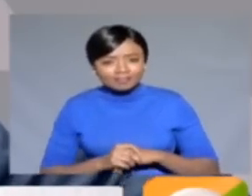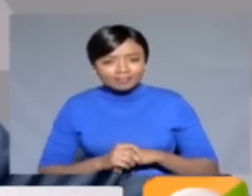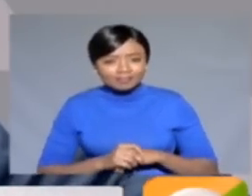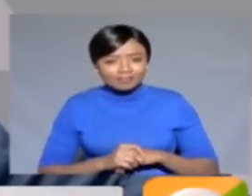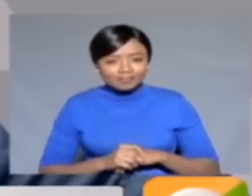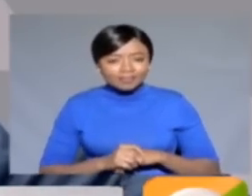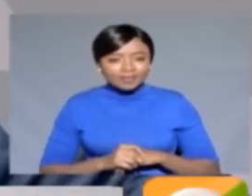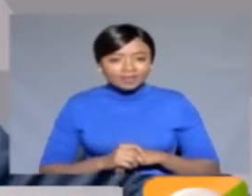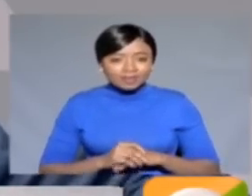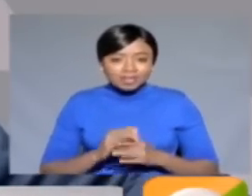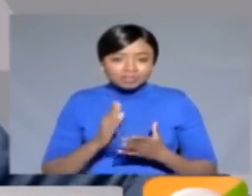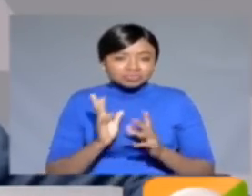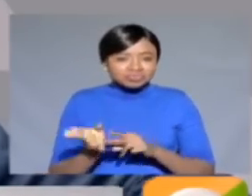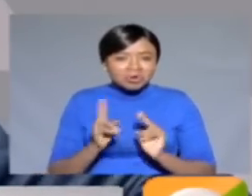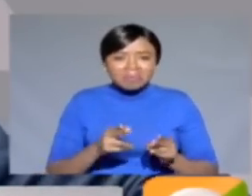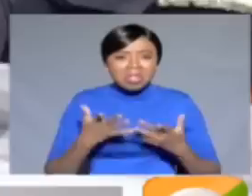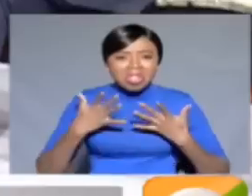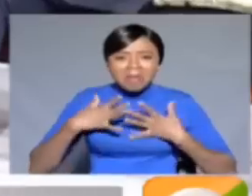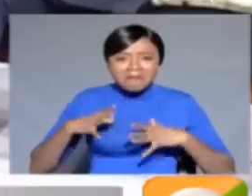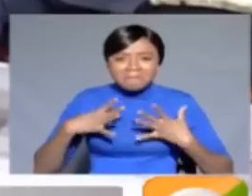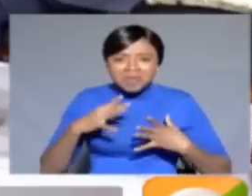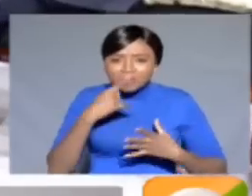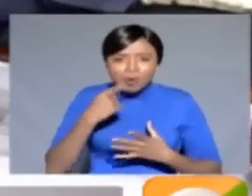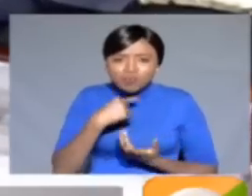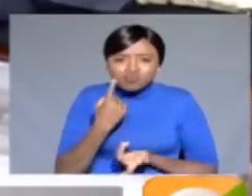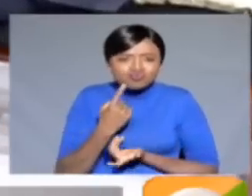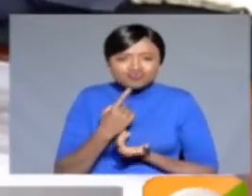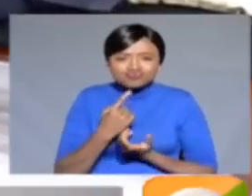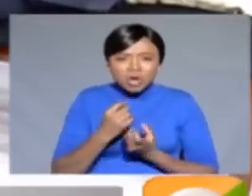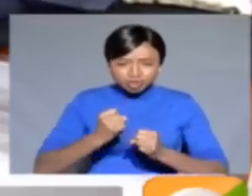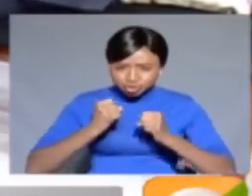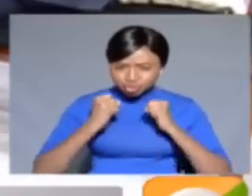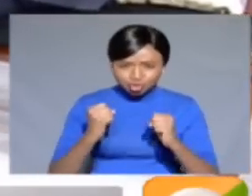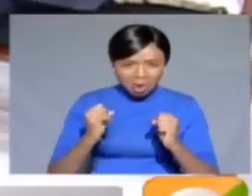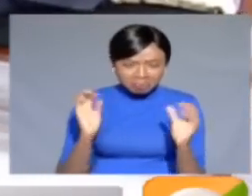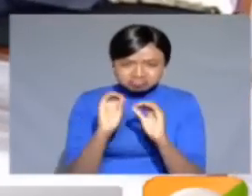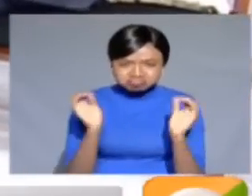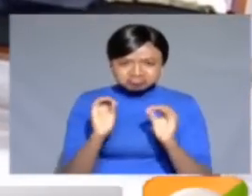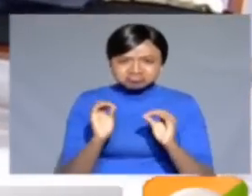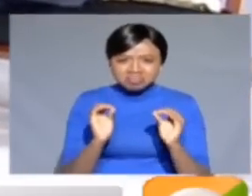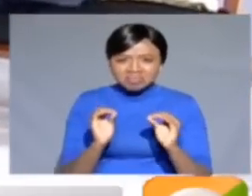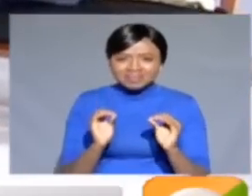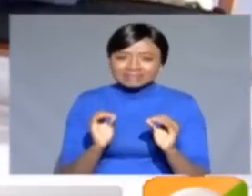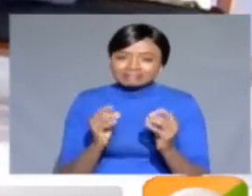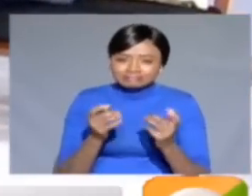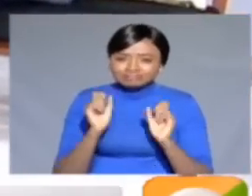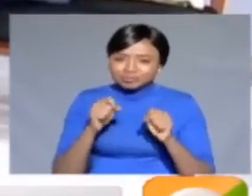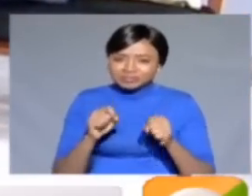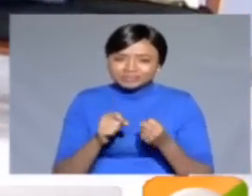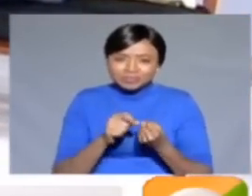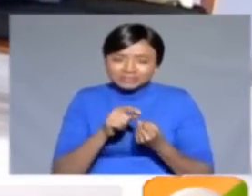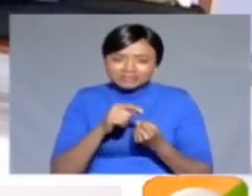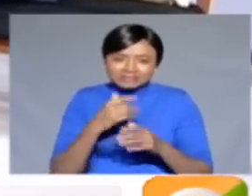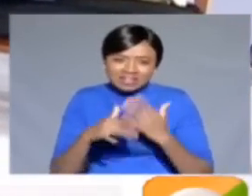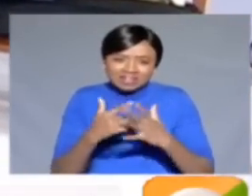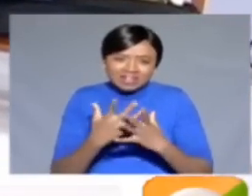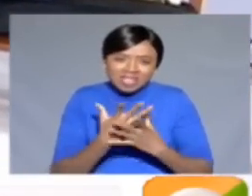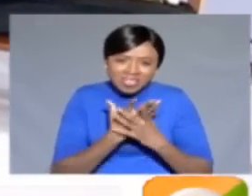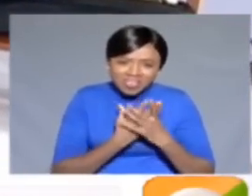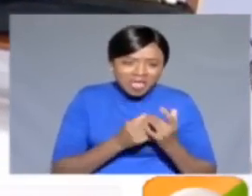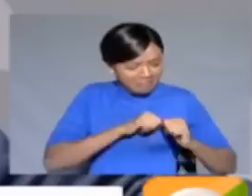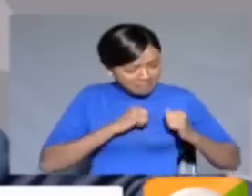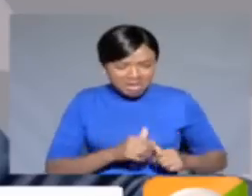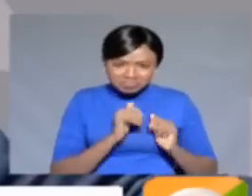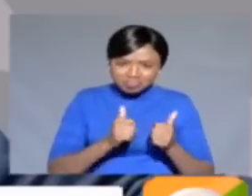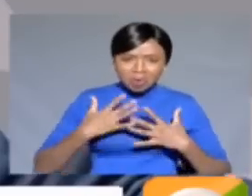late onset, and usually people are not fit enough to go through the regime that I'm going to put you through." He says, "I think you're fine. You know, your heart is fine,